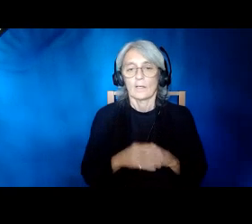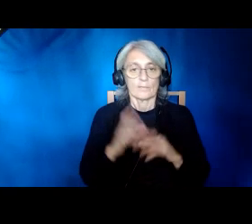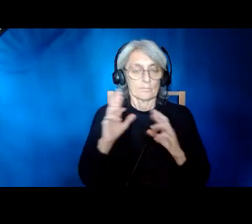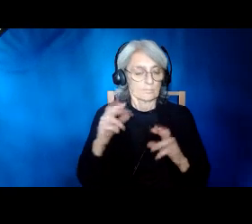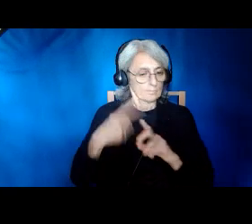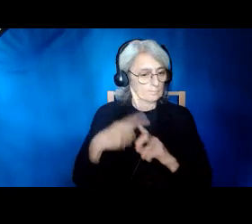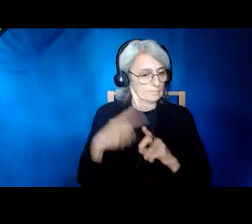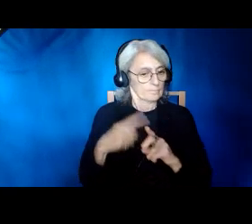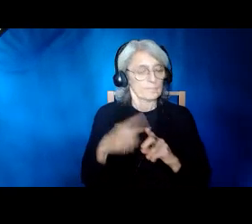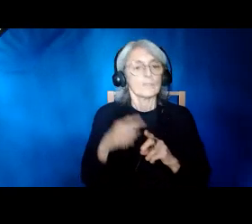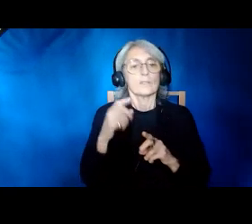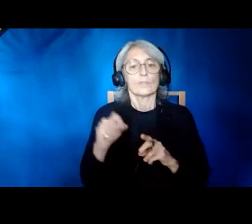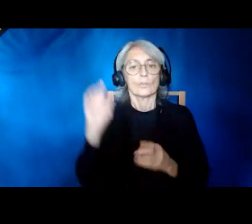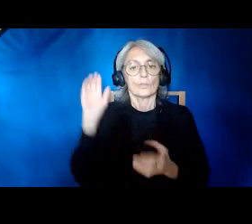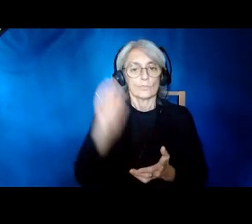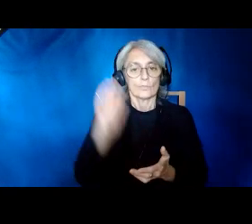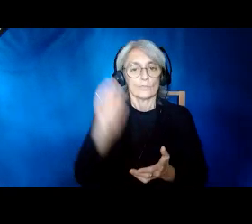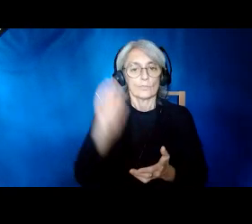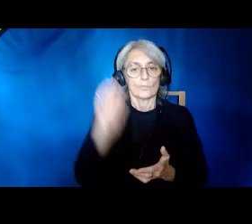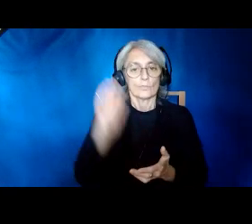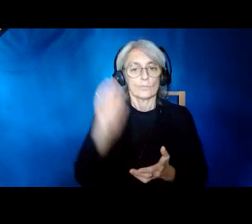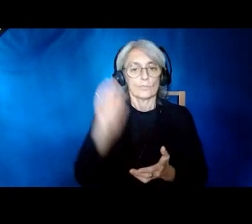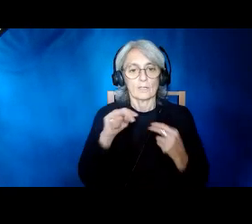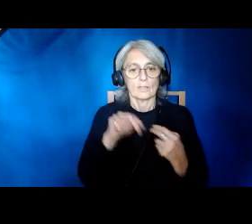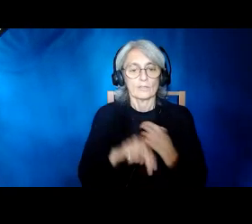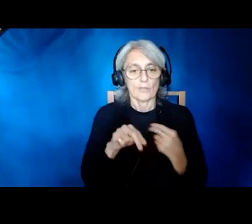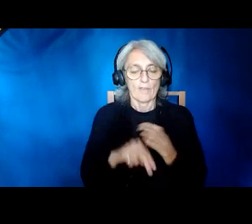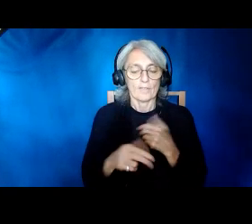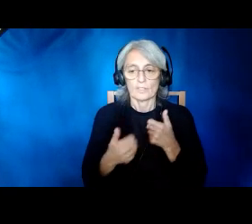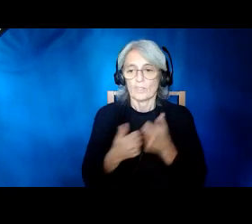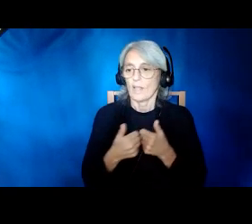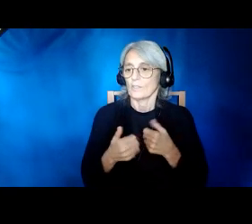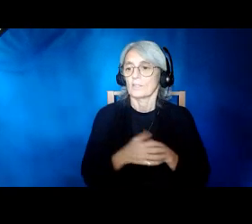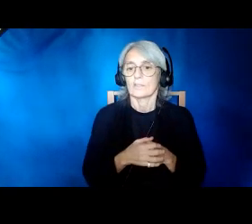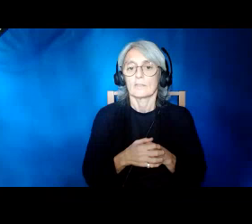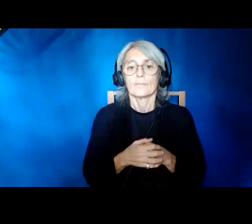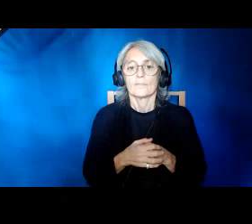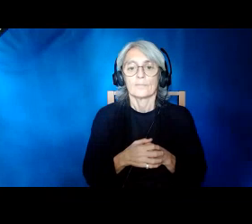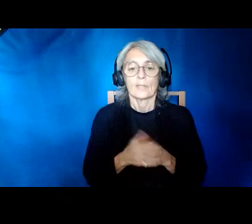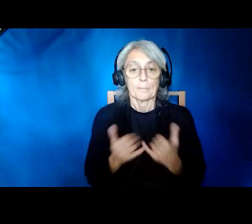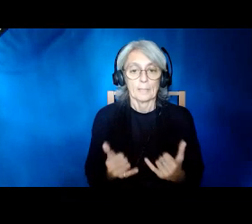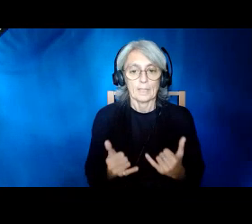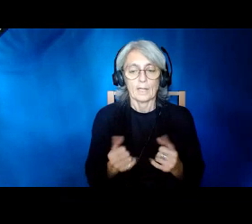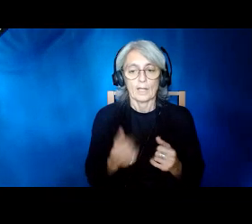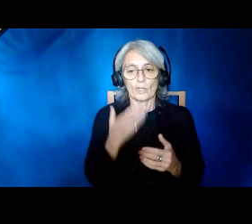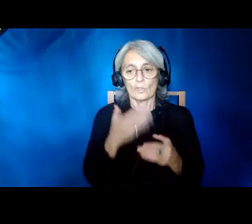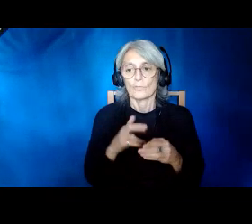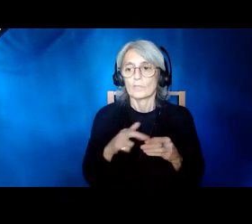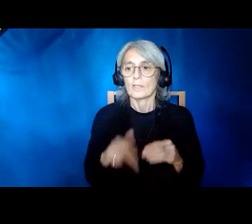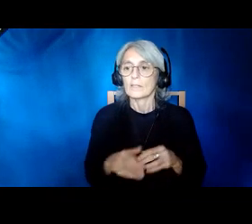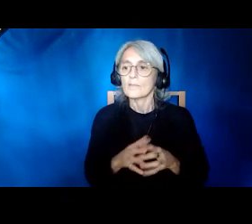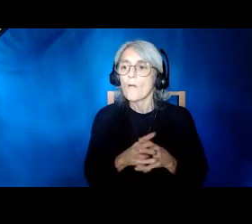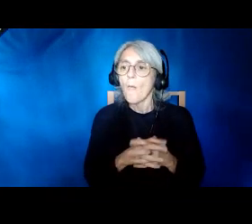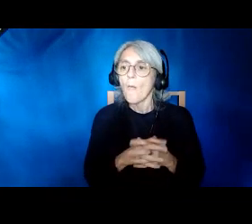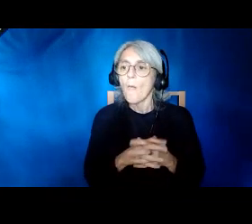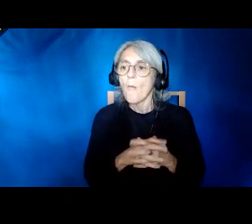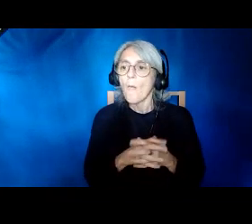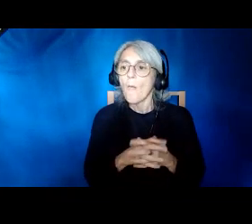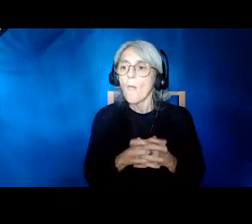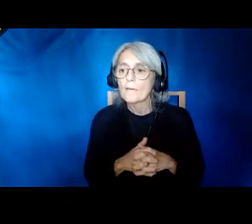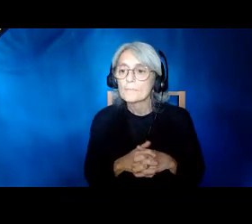state's biggest traffic safety challenges with immediacy and meaningful results. The SAFE Task Force,